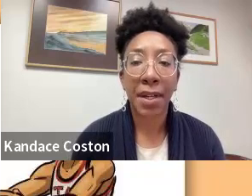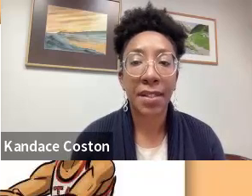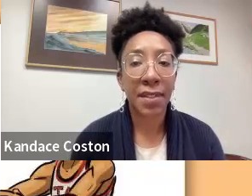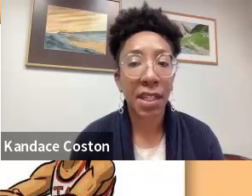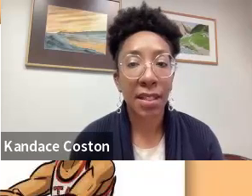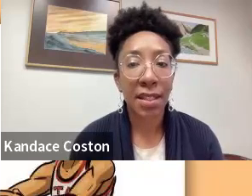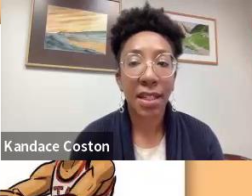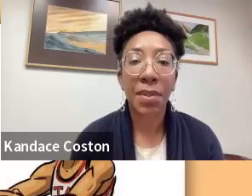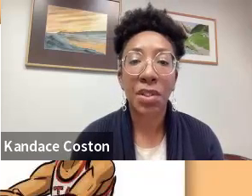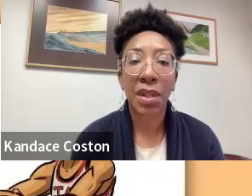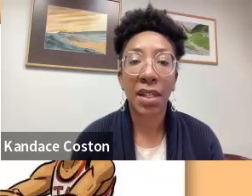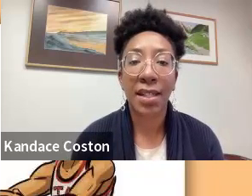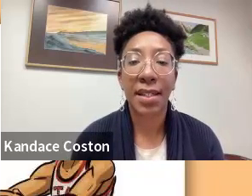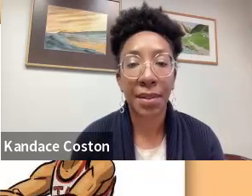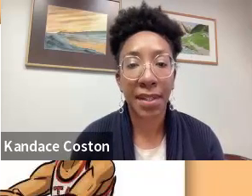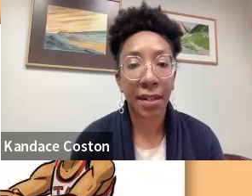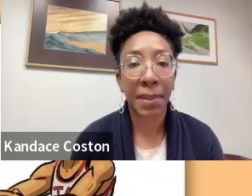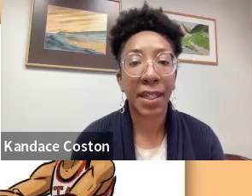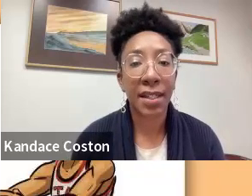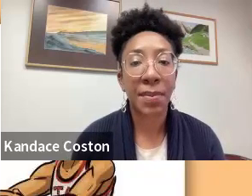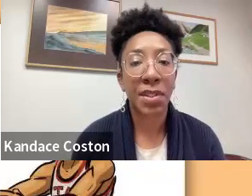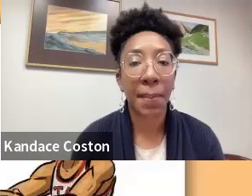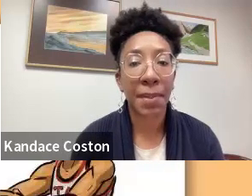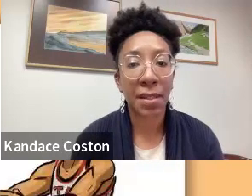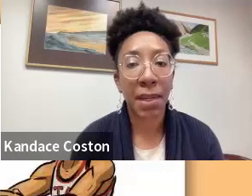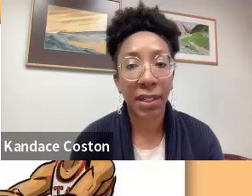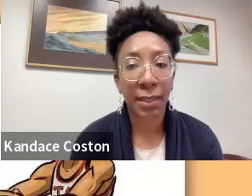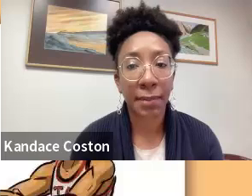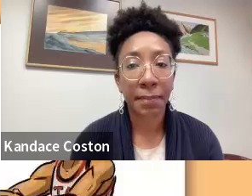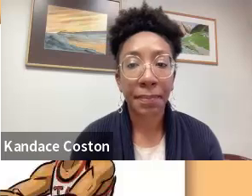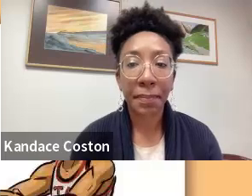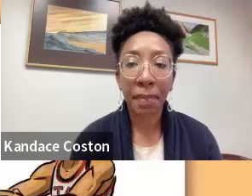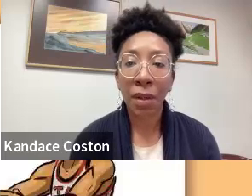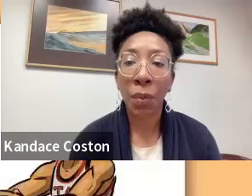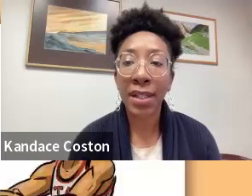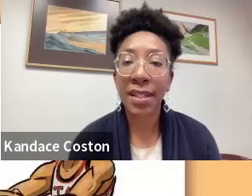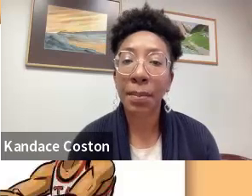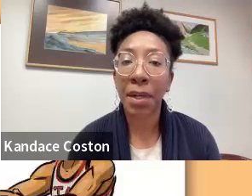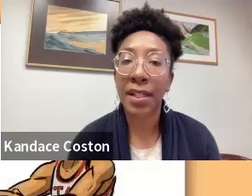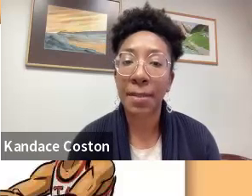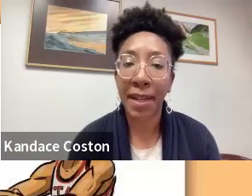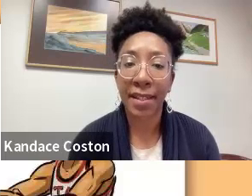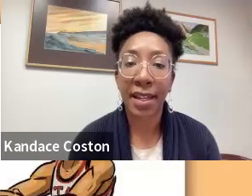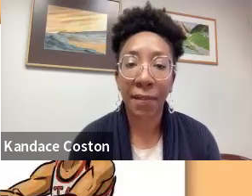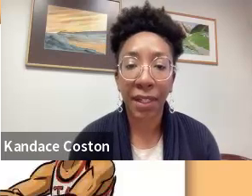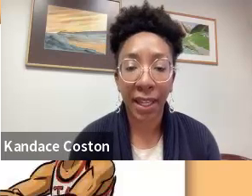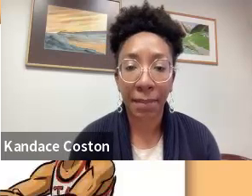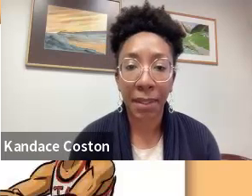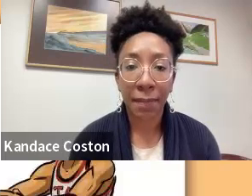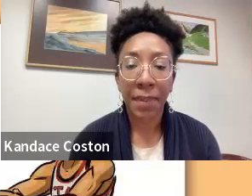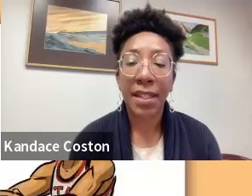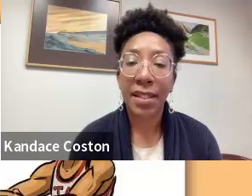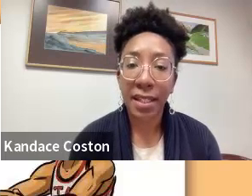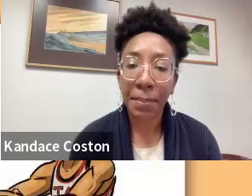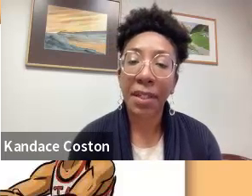his impressive skills, he was treated as an outsider because he was Japanese American. Watt still brought his best to every